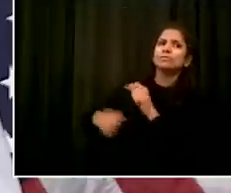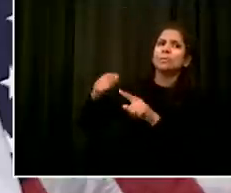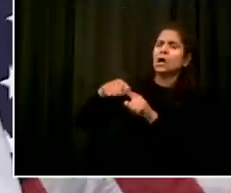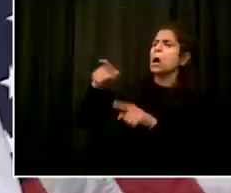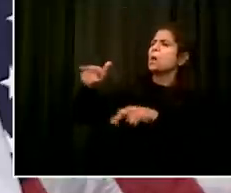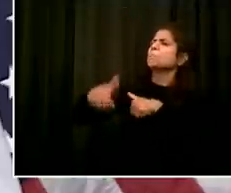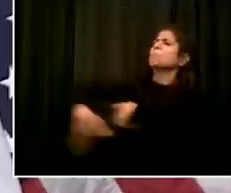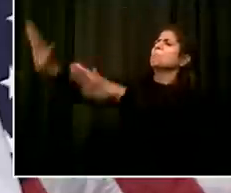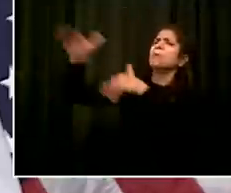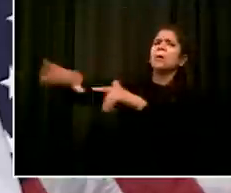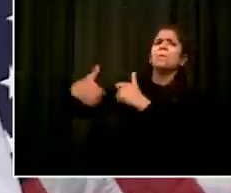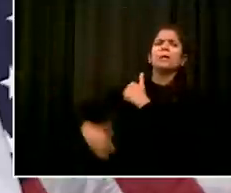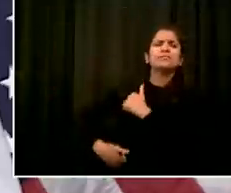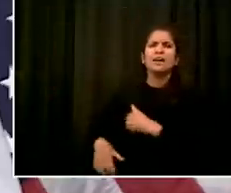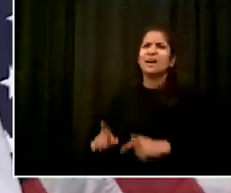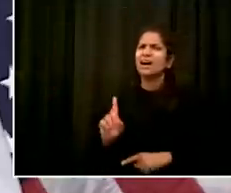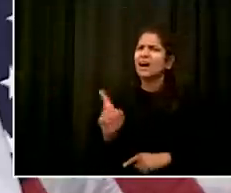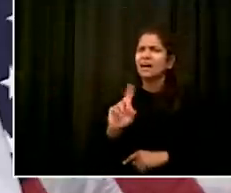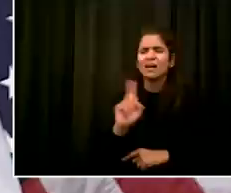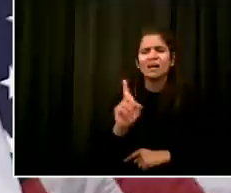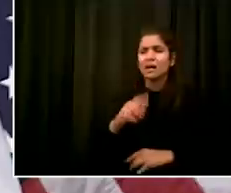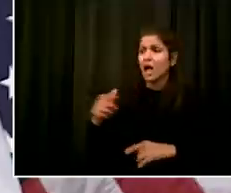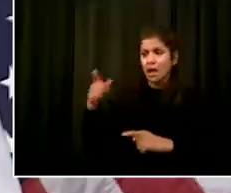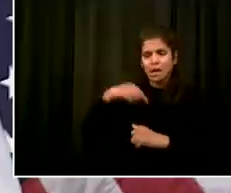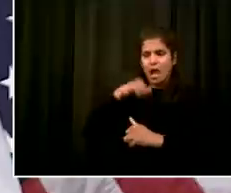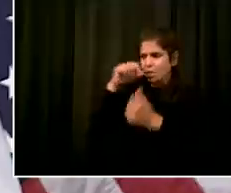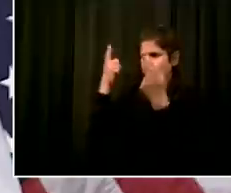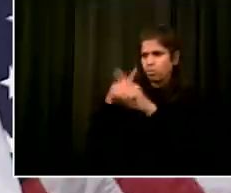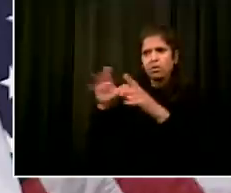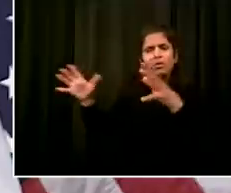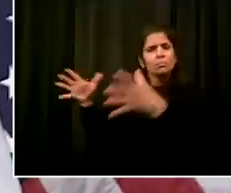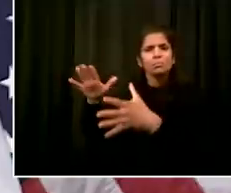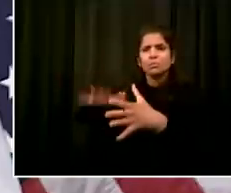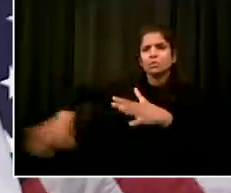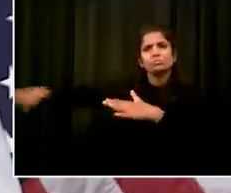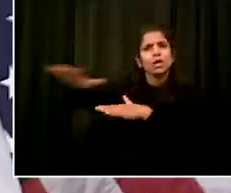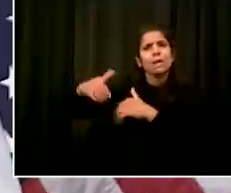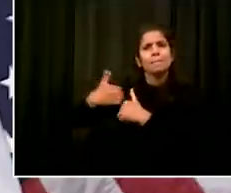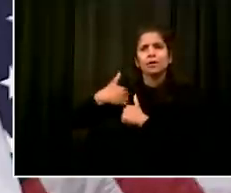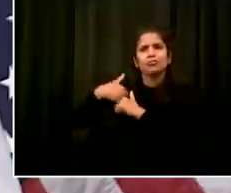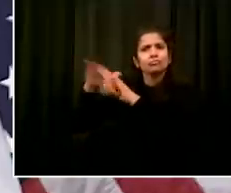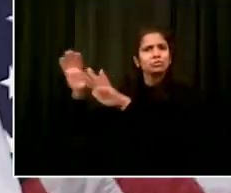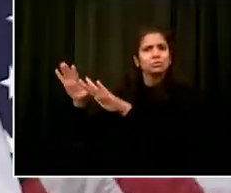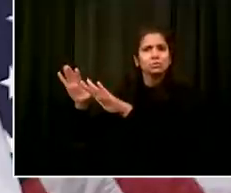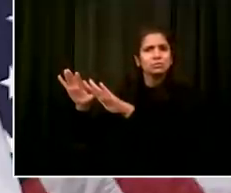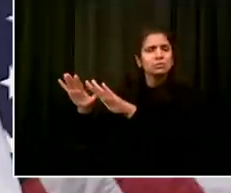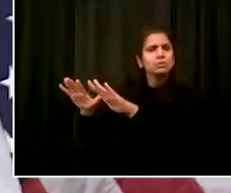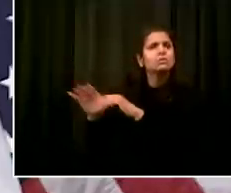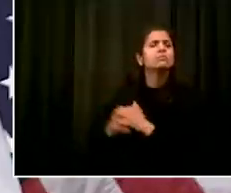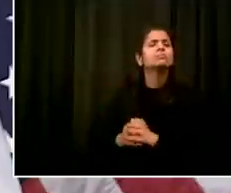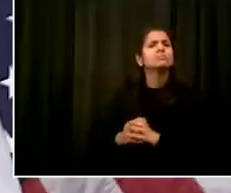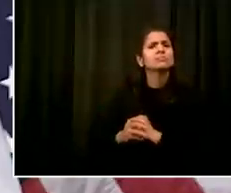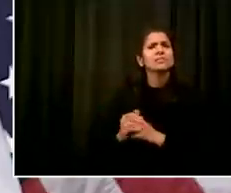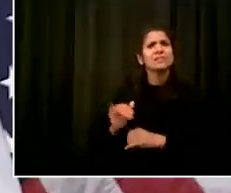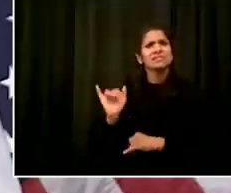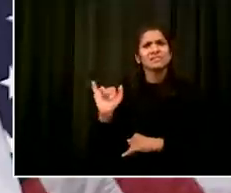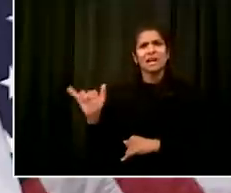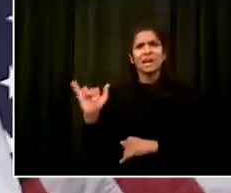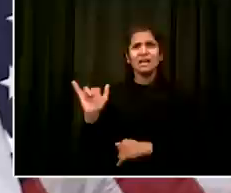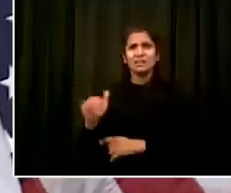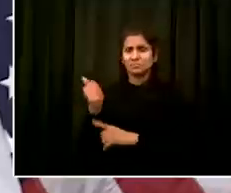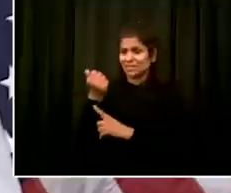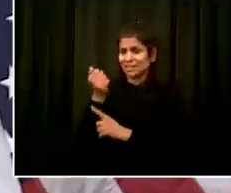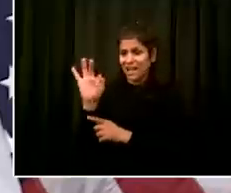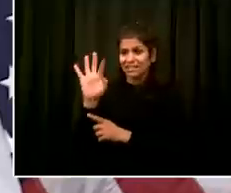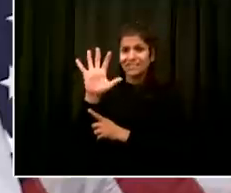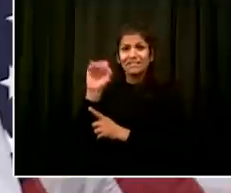I'm someone who came from the generation of McCarthyism. My parents were deeply and negatively affected by McCarthyism. I have a reverence